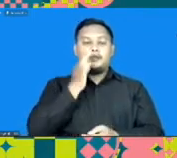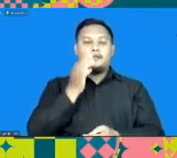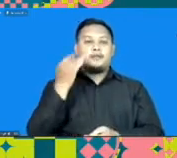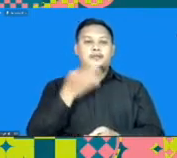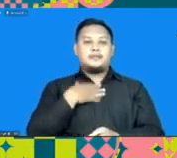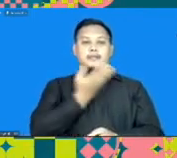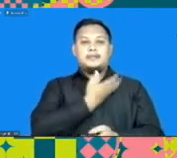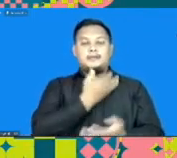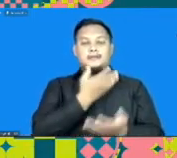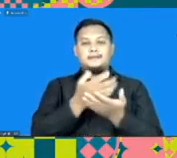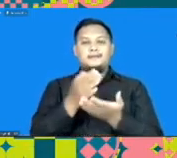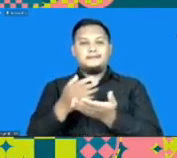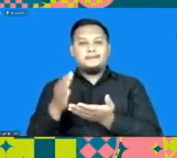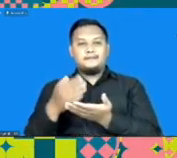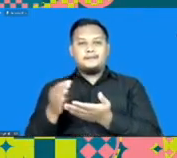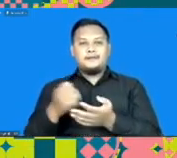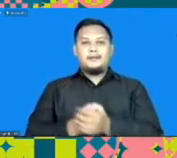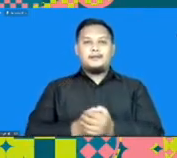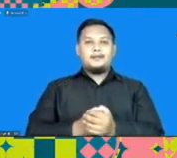what you're doing